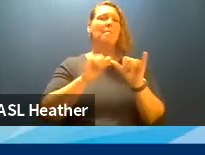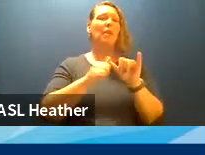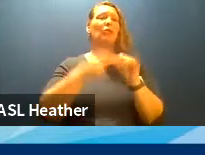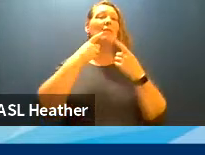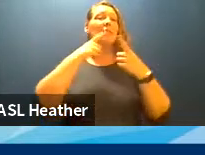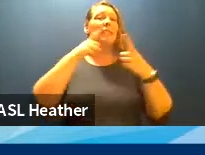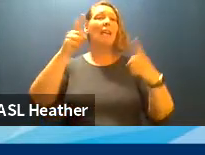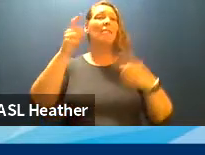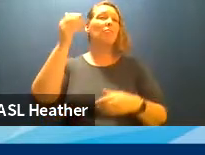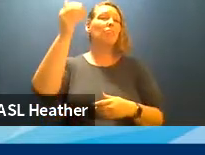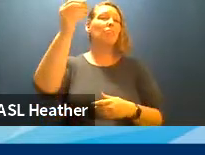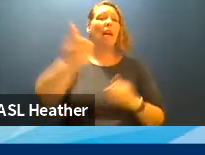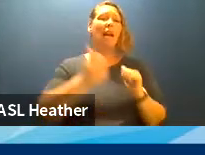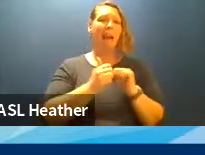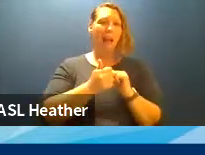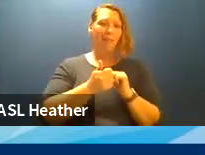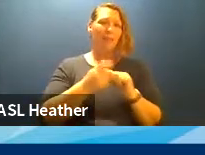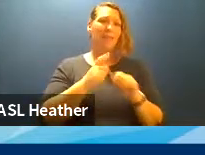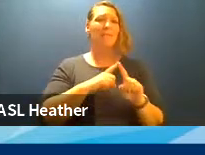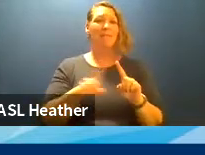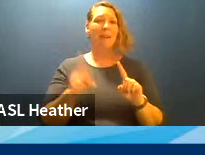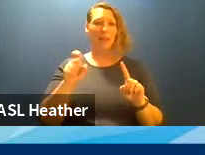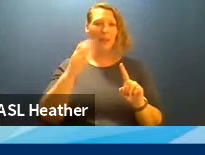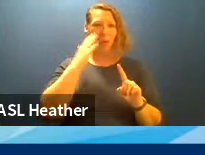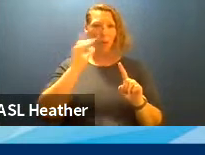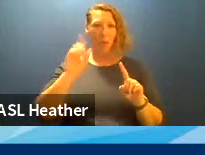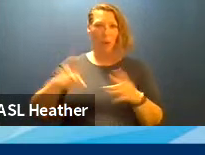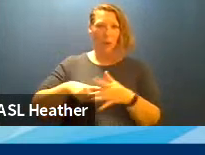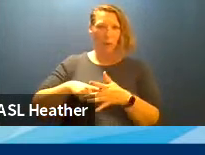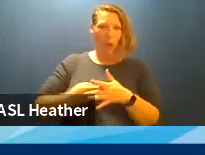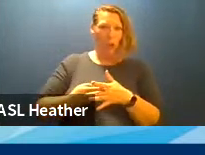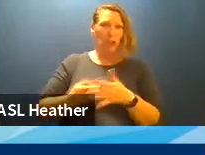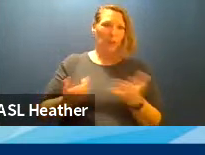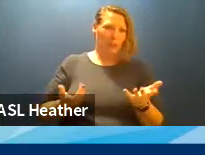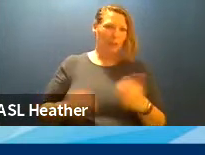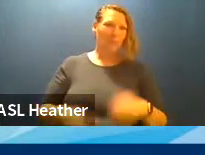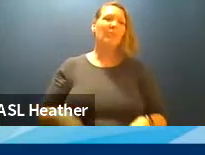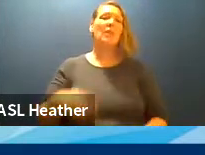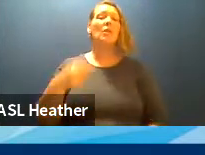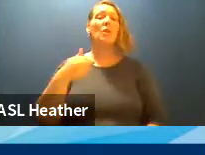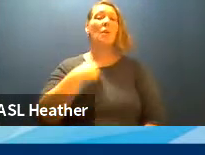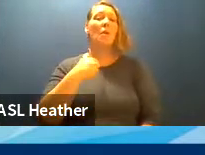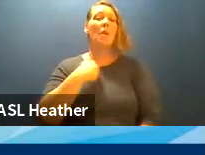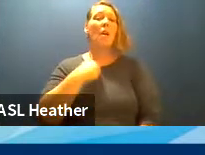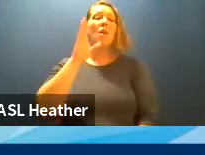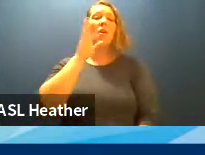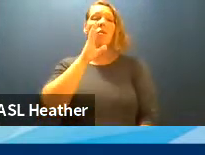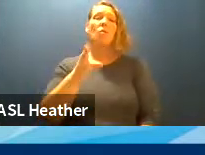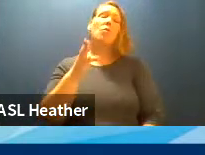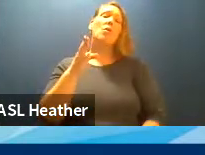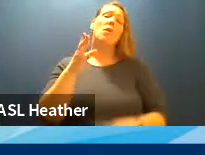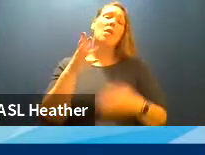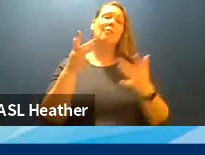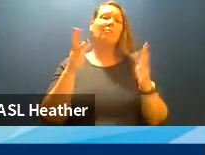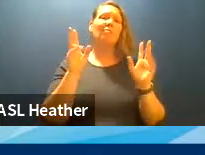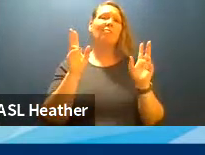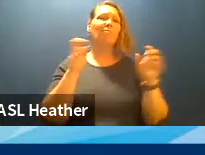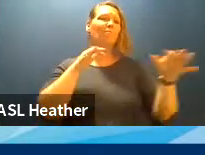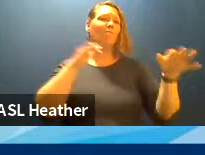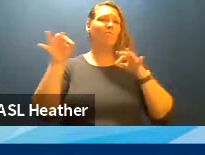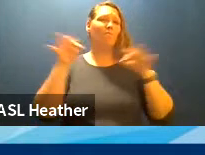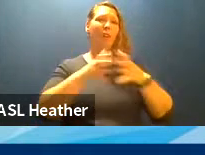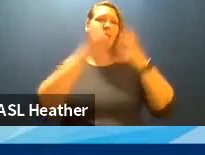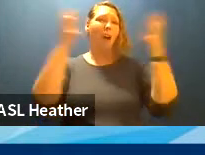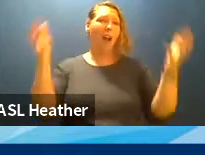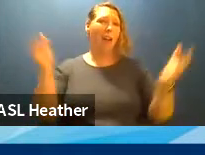term? But to do that, kind of need to know where we start. So I'm going to walk through kind of a lot of